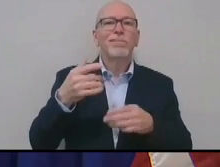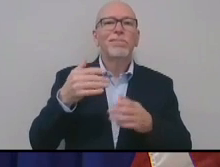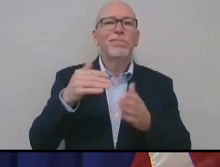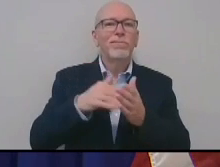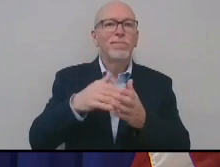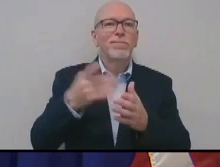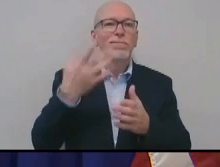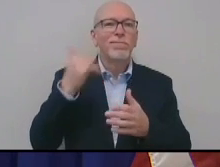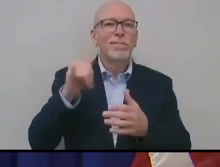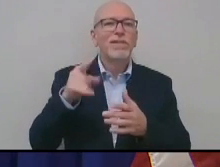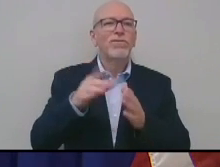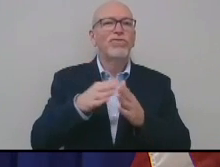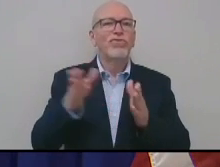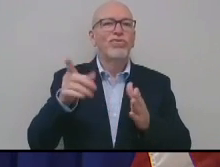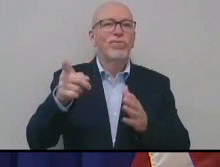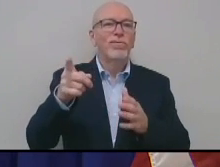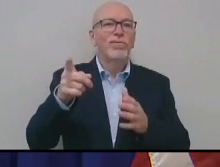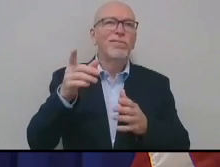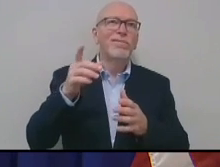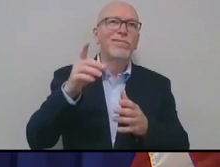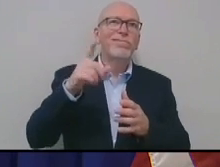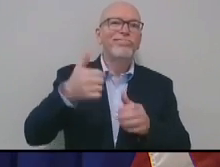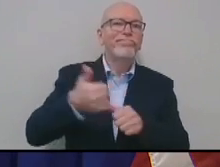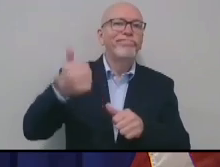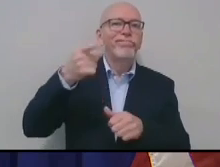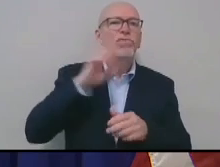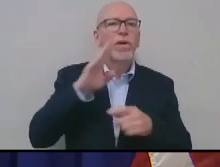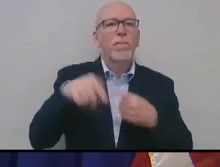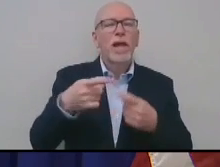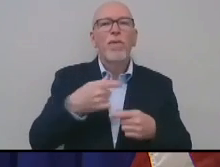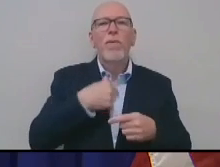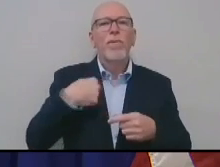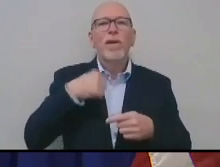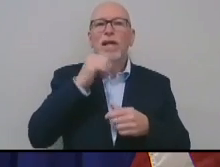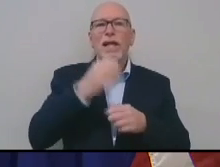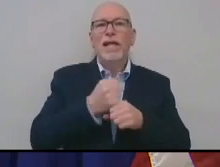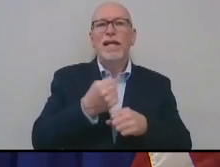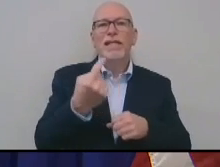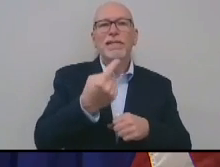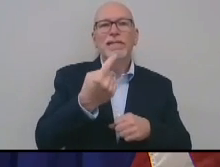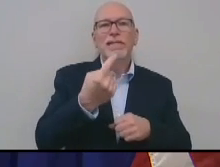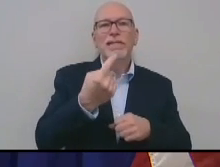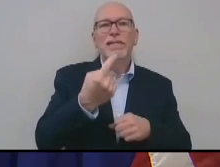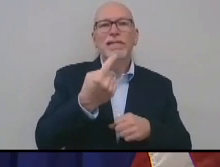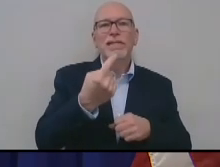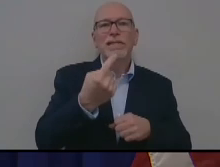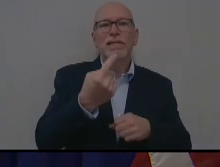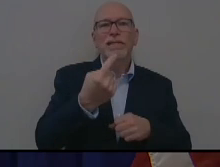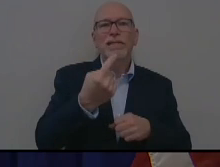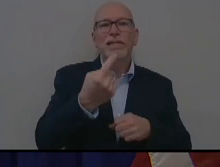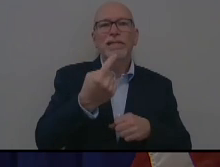General Perna and other individuals when they talk about we won't get single-dose vials until the booster.